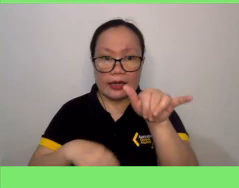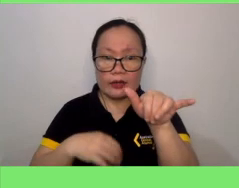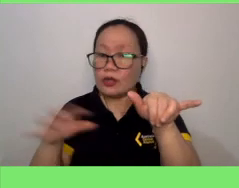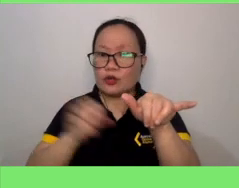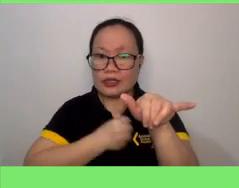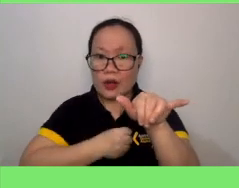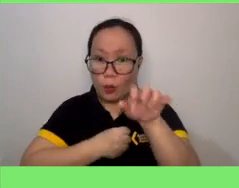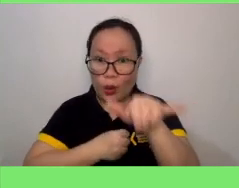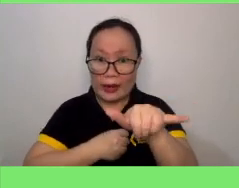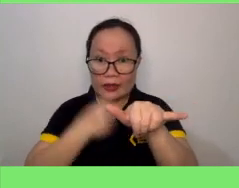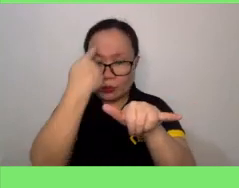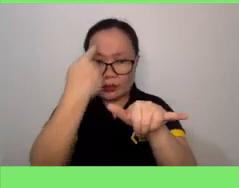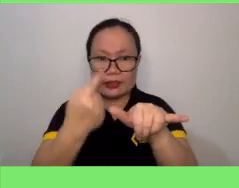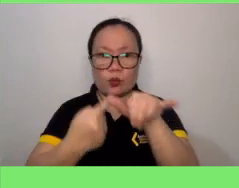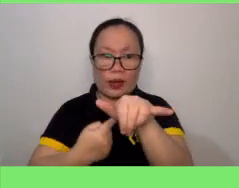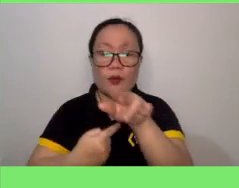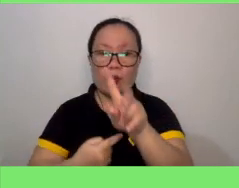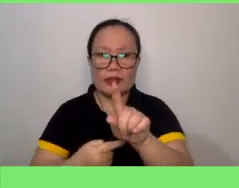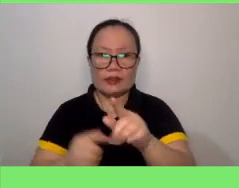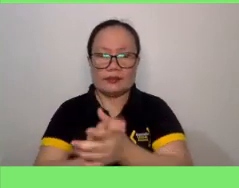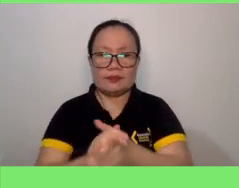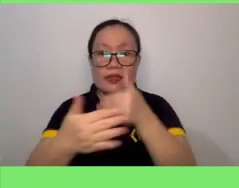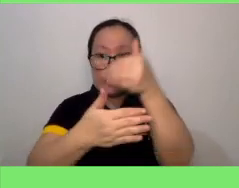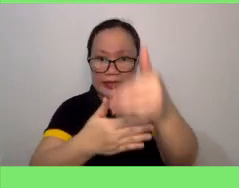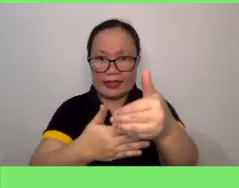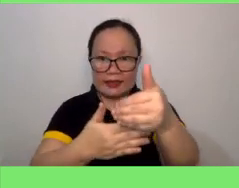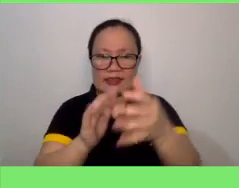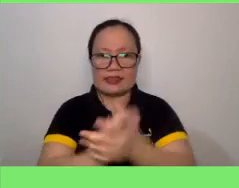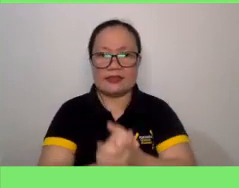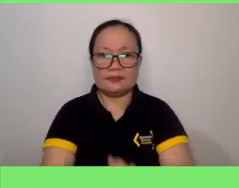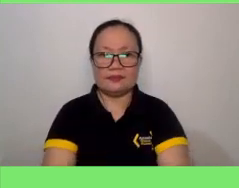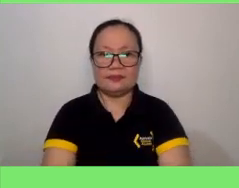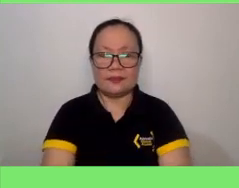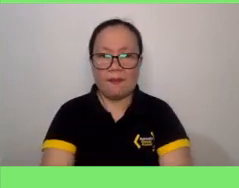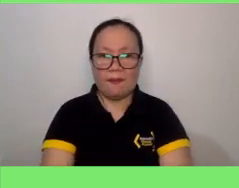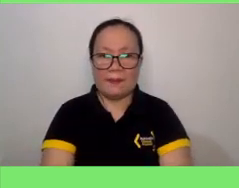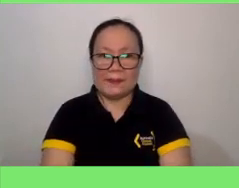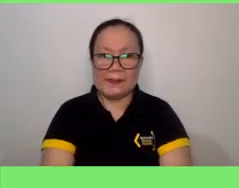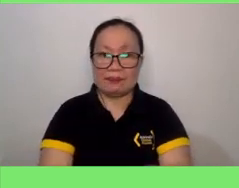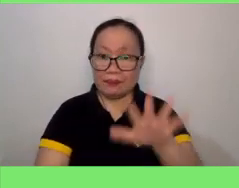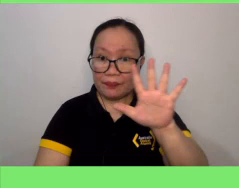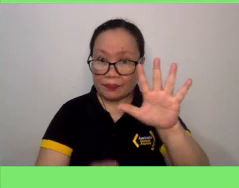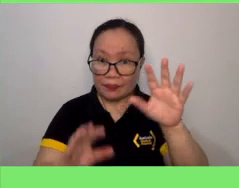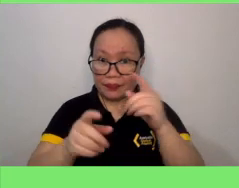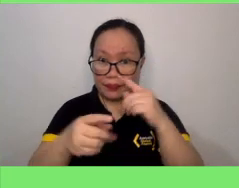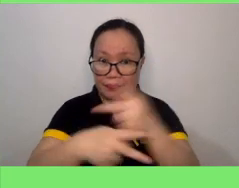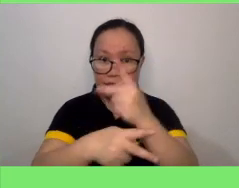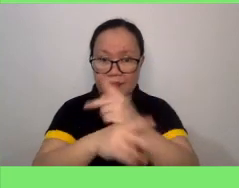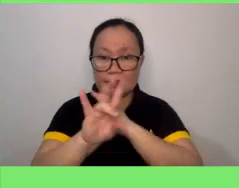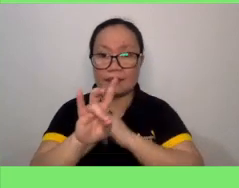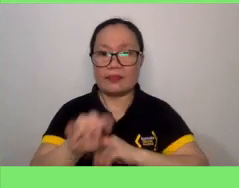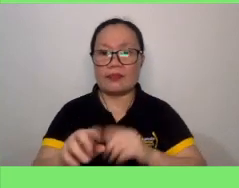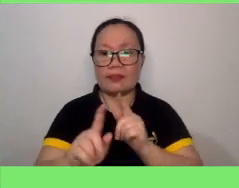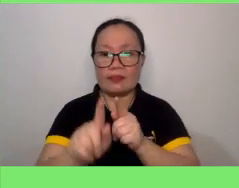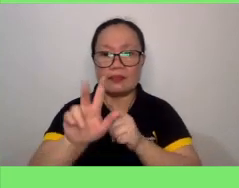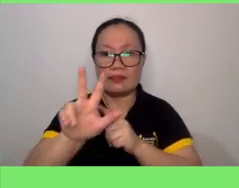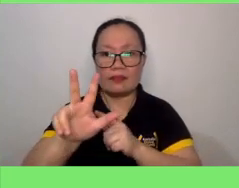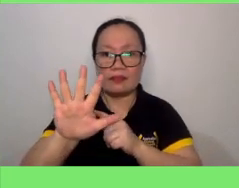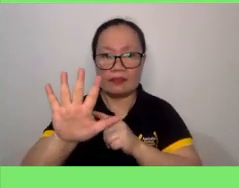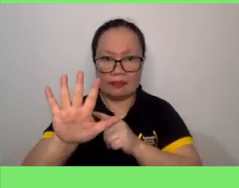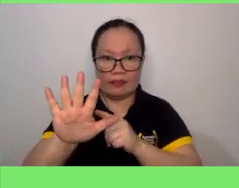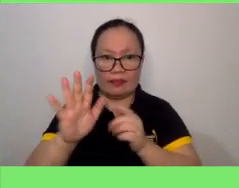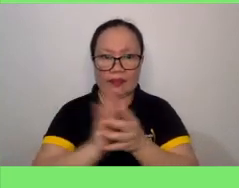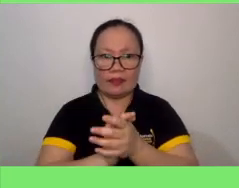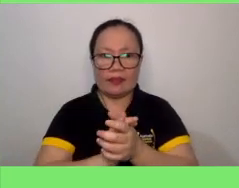still 1. Okay? And then, proceed na tayo dito sa pangalawa. So, 5 times 7, that